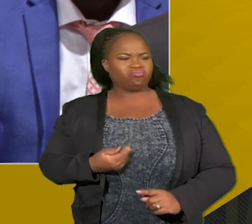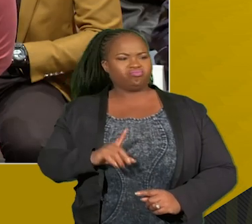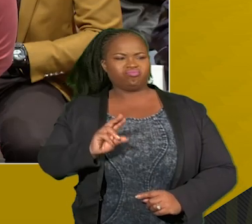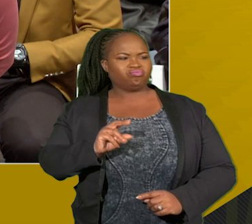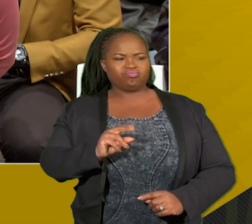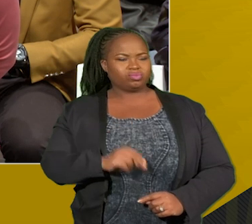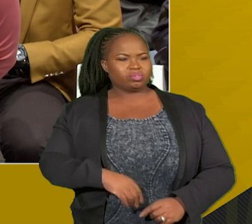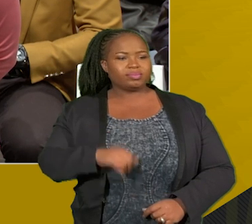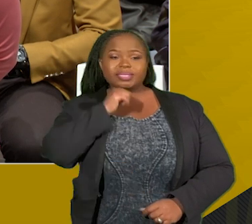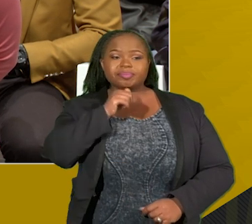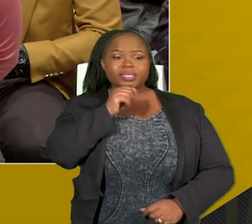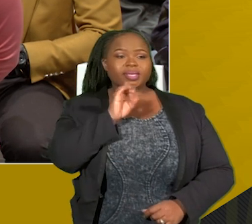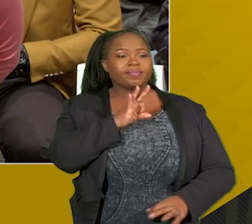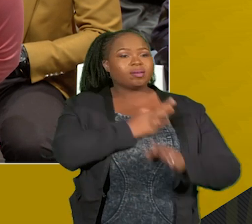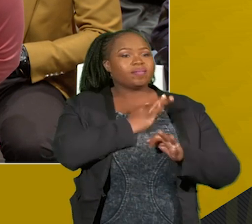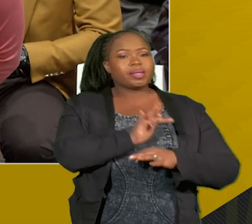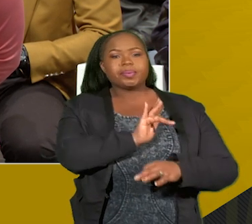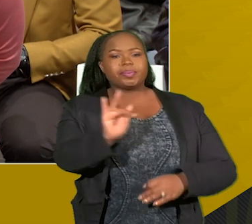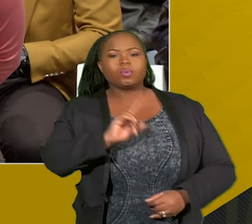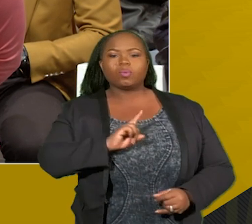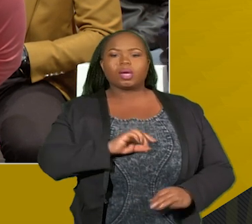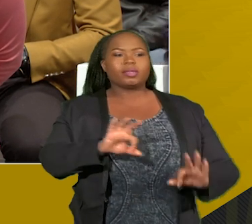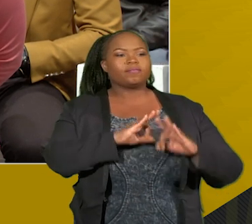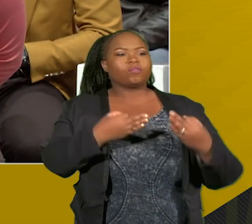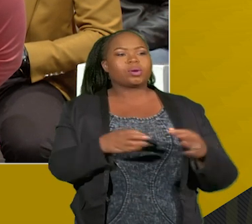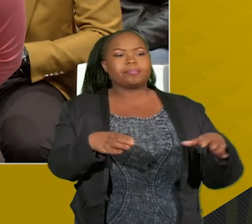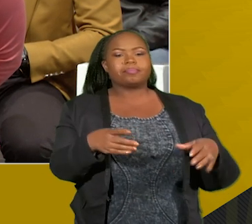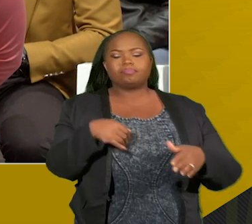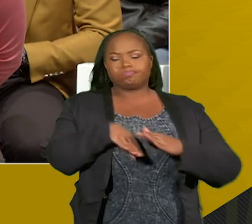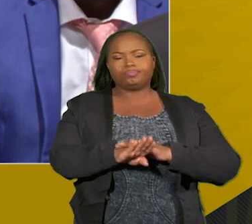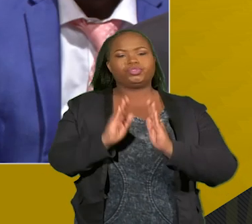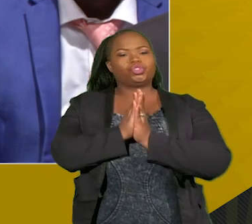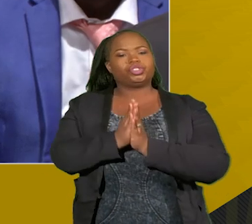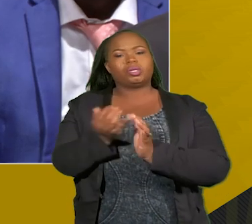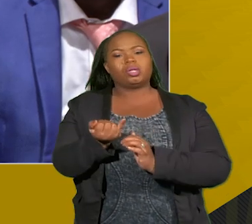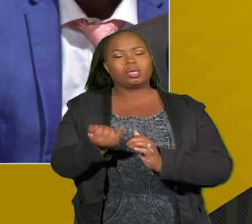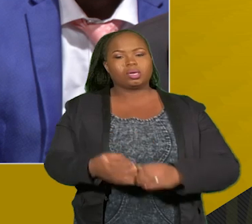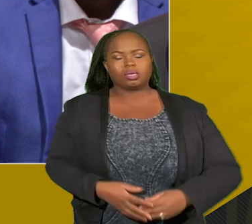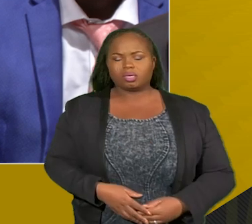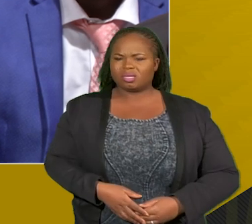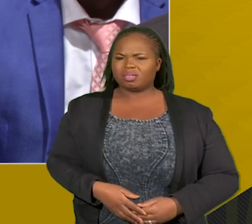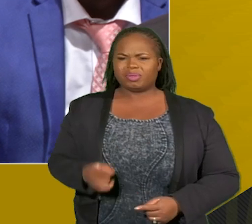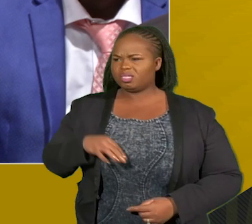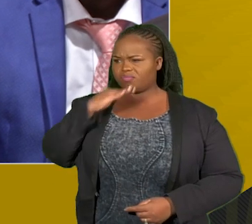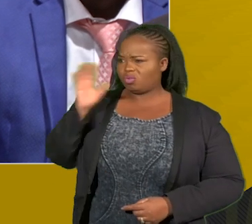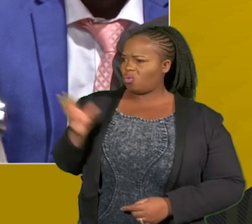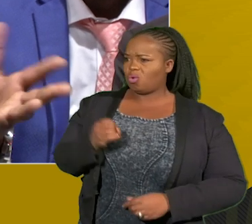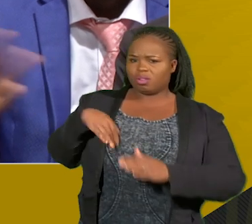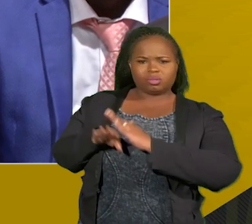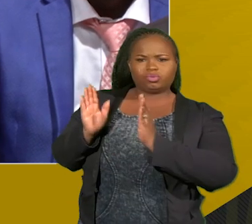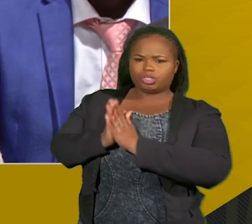ukhule ungena baba noma nani, because there are forums ezifana nasemasontweni. For example, mina ngikwenze umuntu